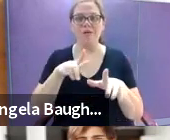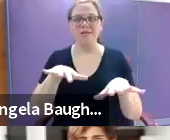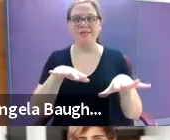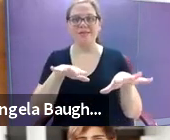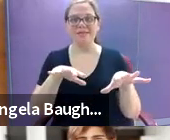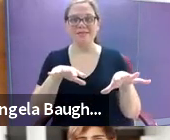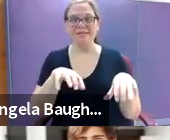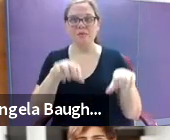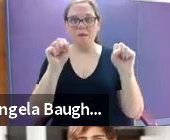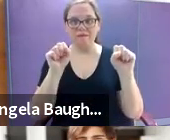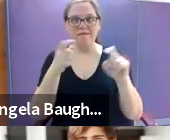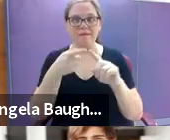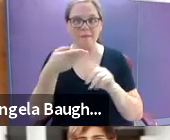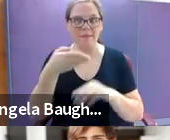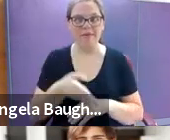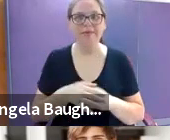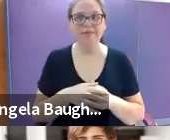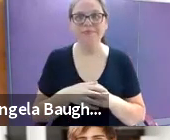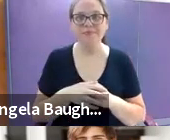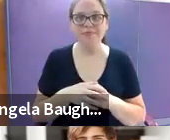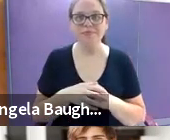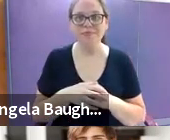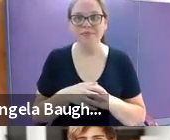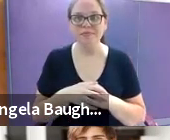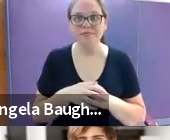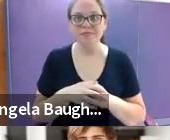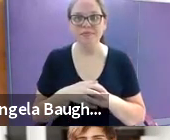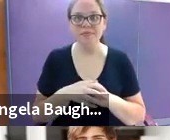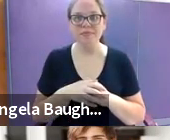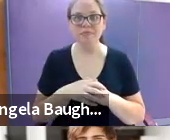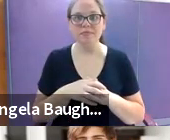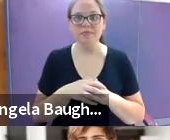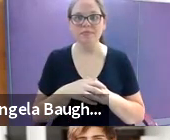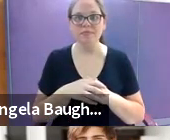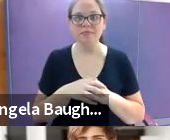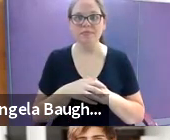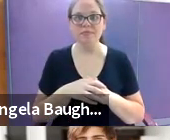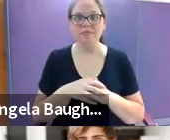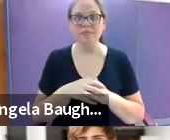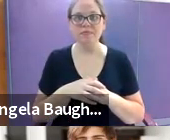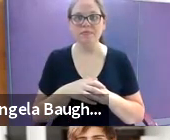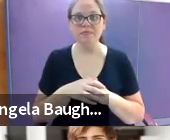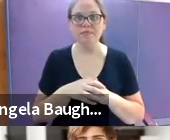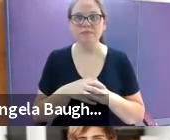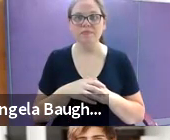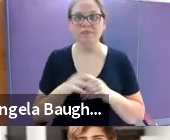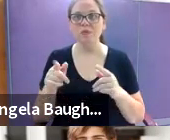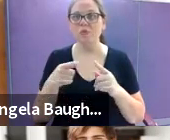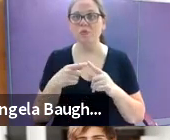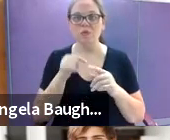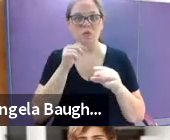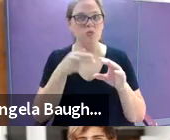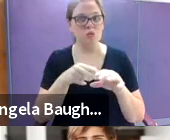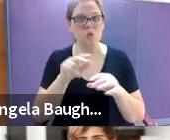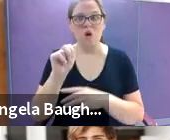Okay. Just make sure you mute your, and you don't join by audio, just X out of it.